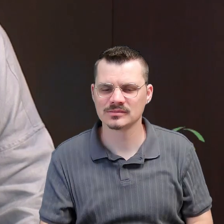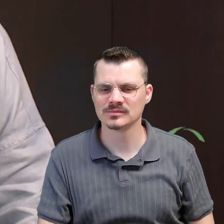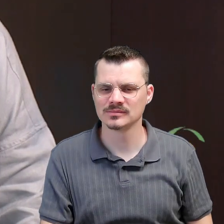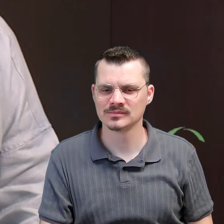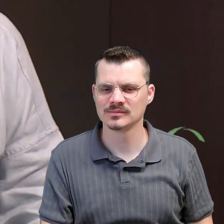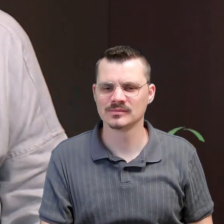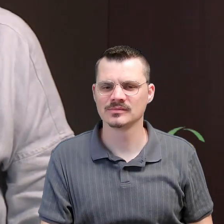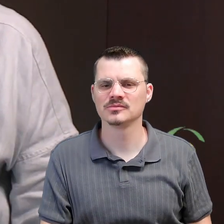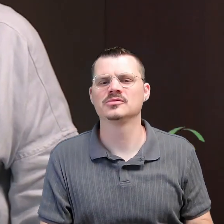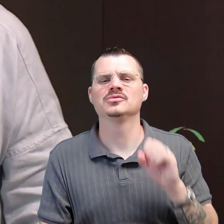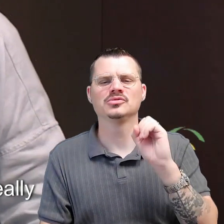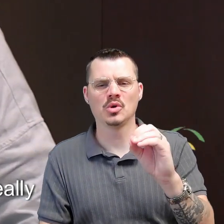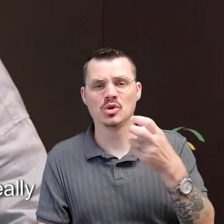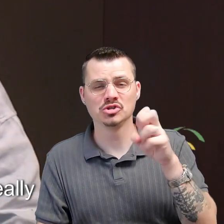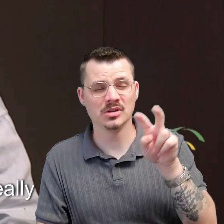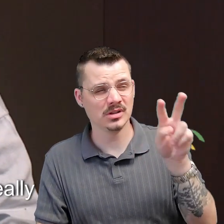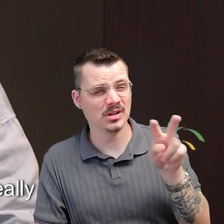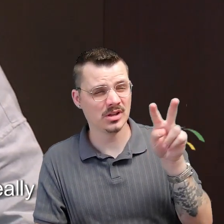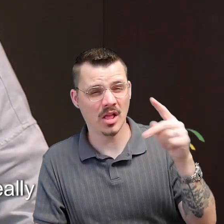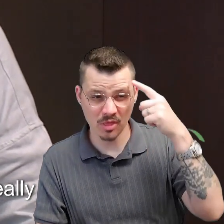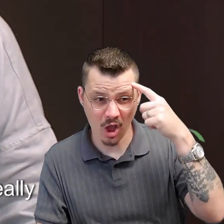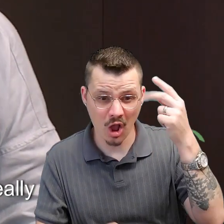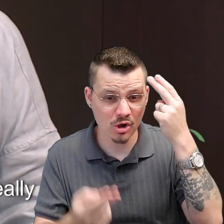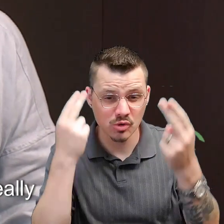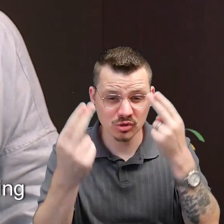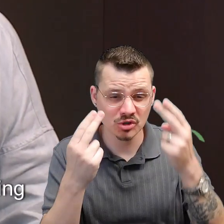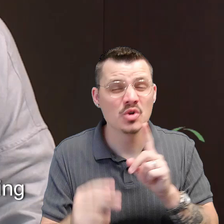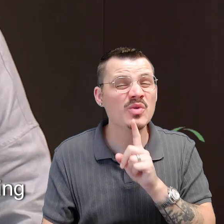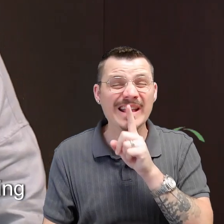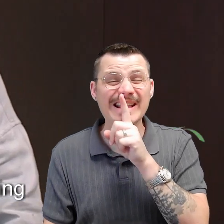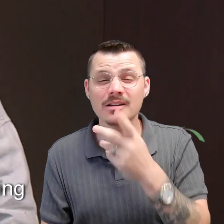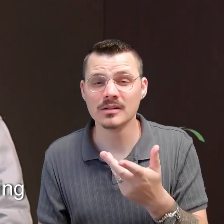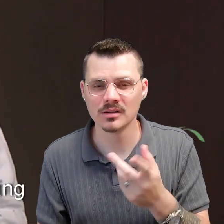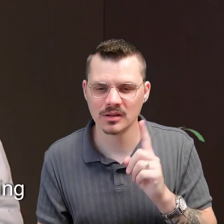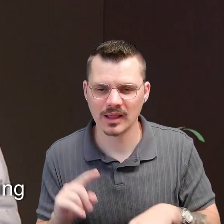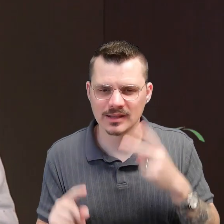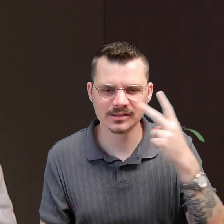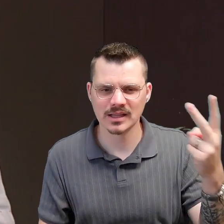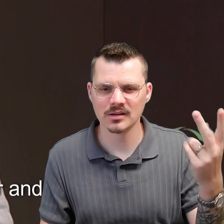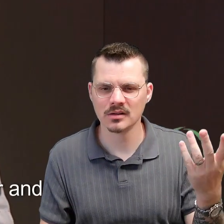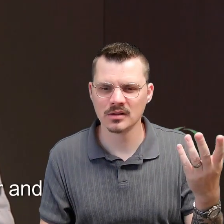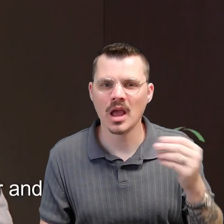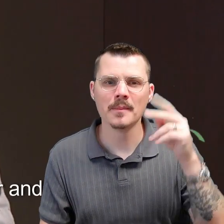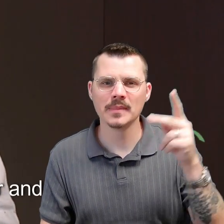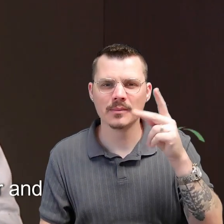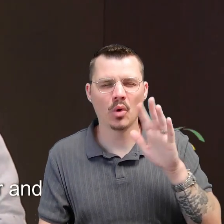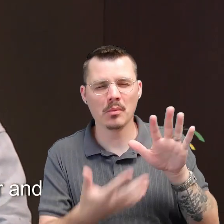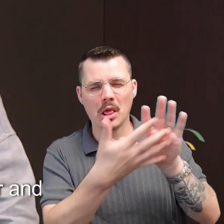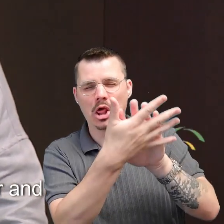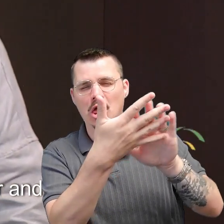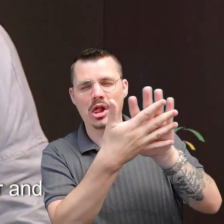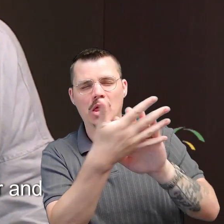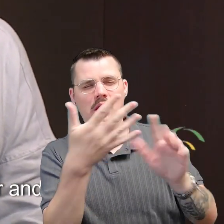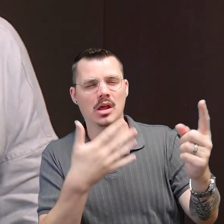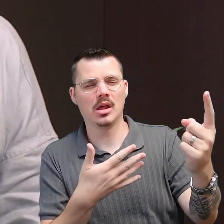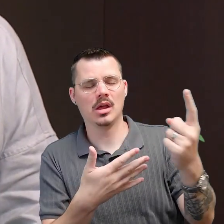Okay, so this looking like she's hallucinating was really just because she couldn't see anything, and people would come out of the